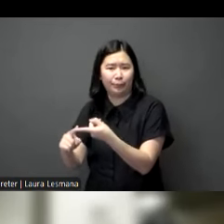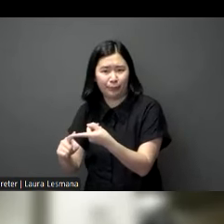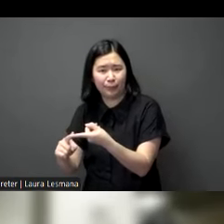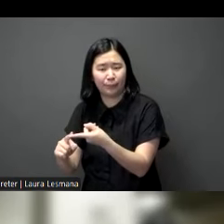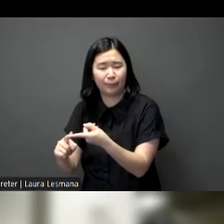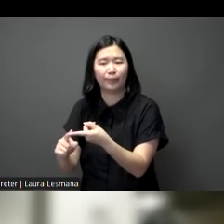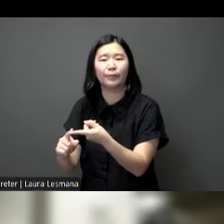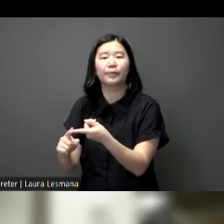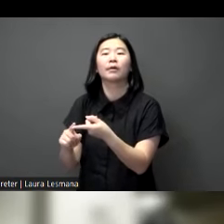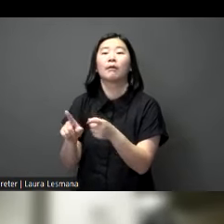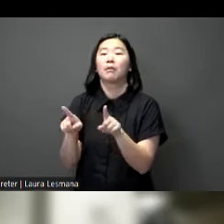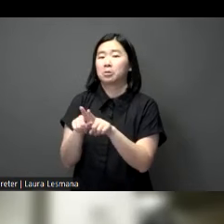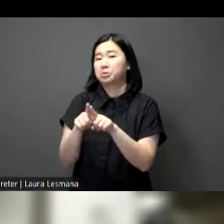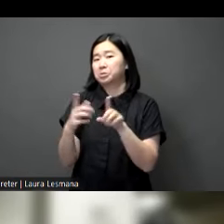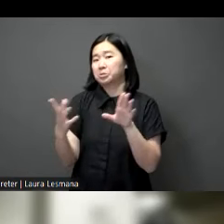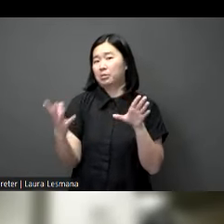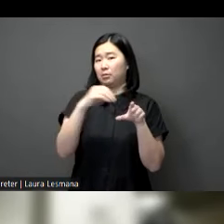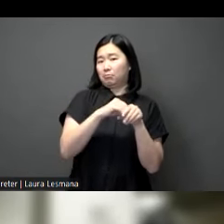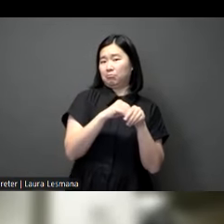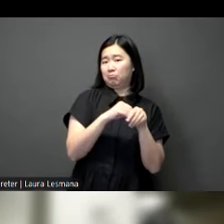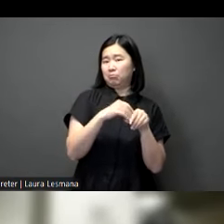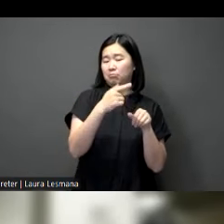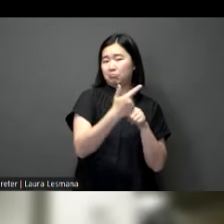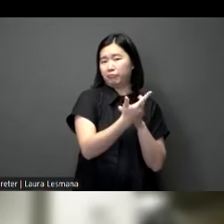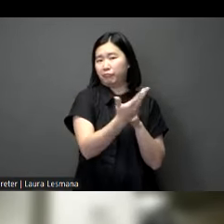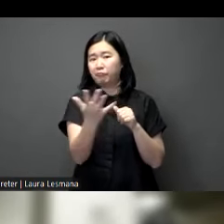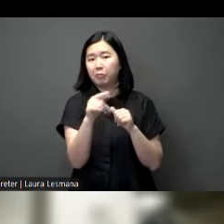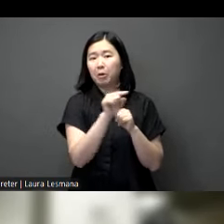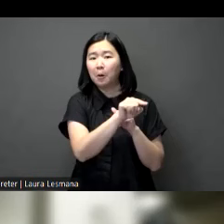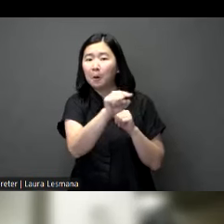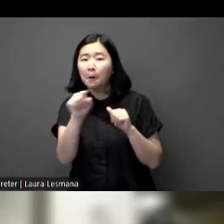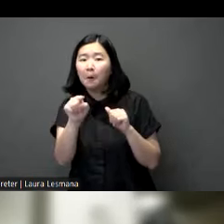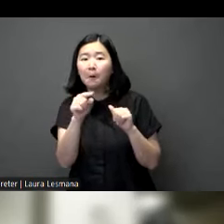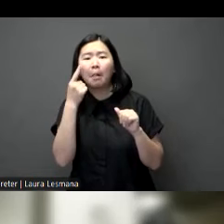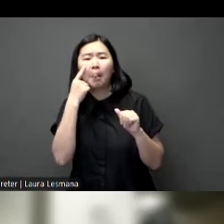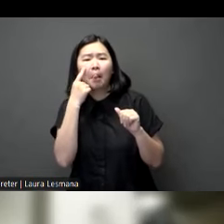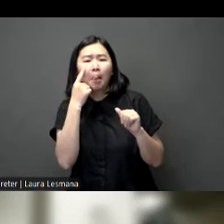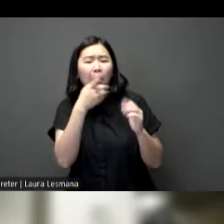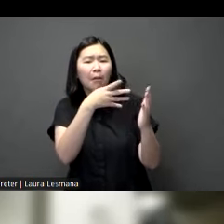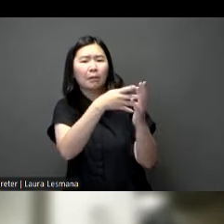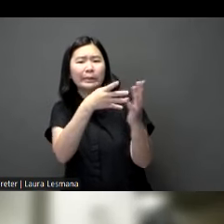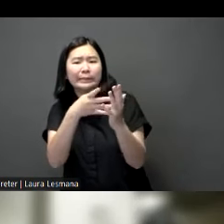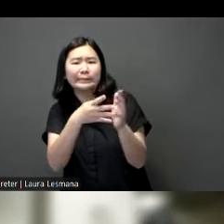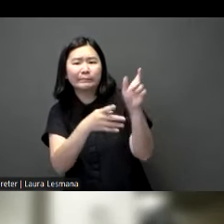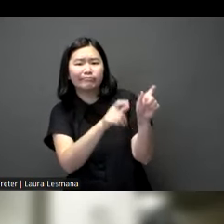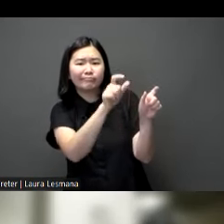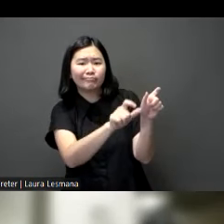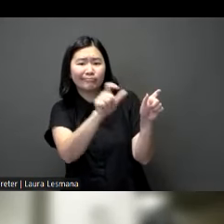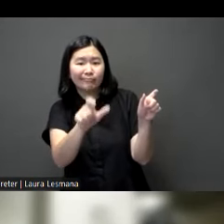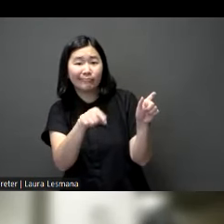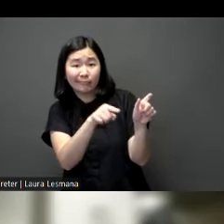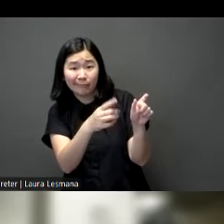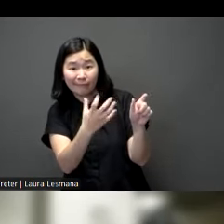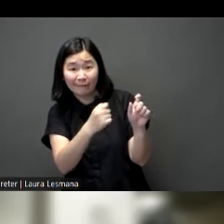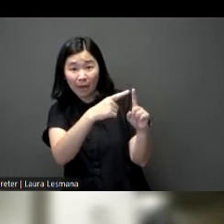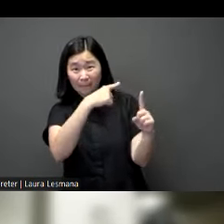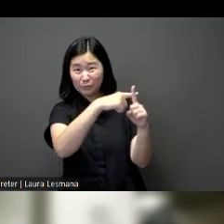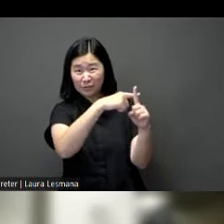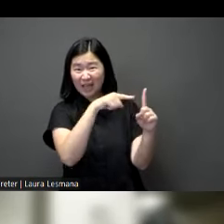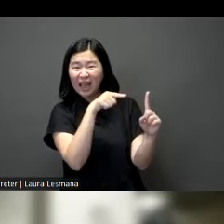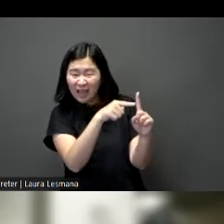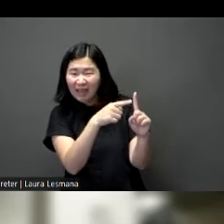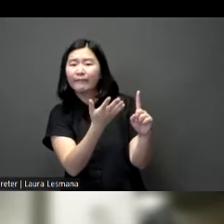areas, so we can have the matrix that we need. Now, eliminating the cervical uterine cancer